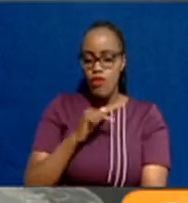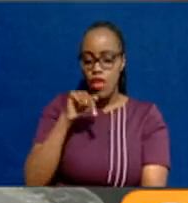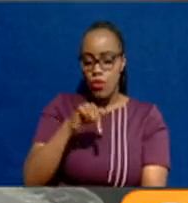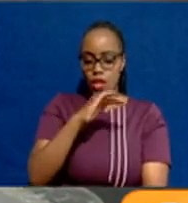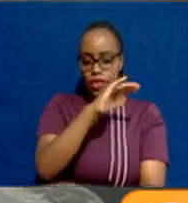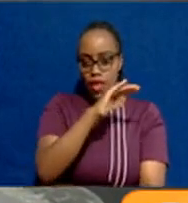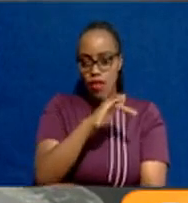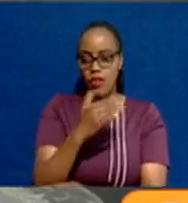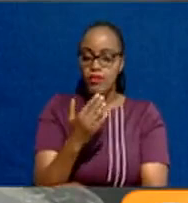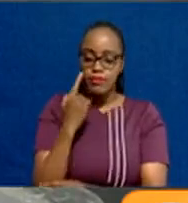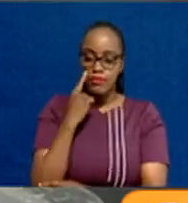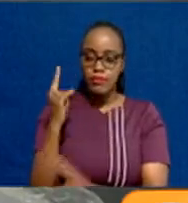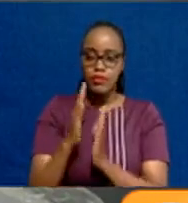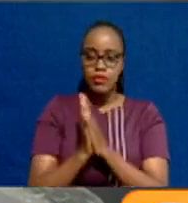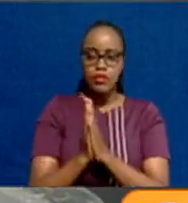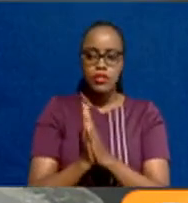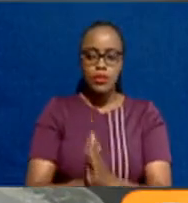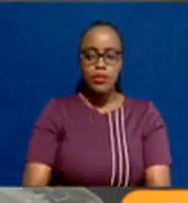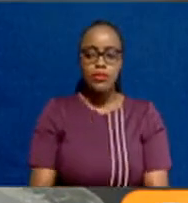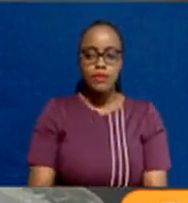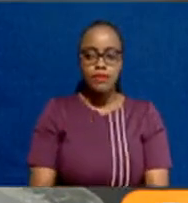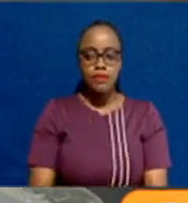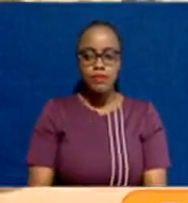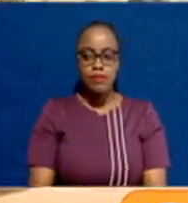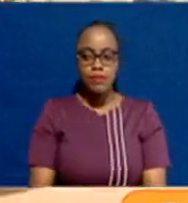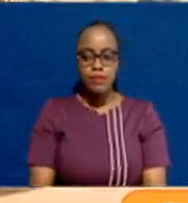evening. This story was produced by Ben Kirui.